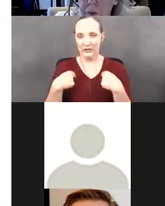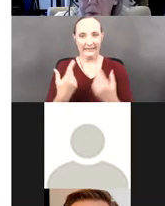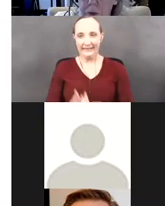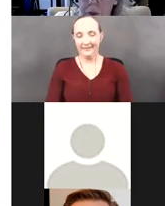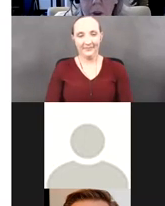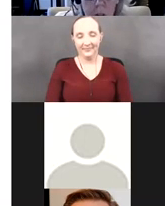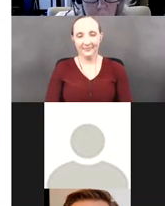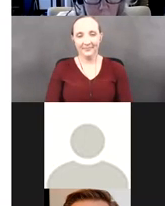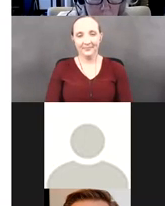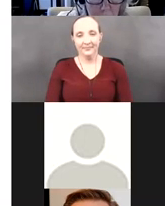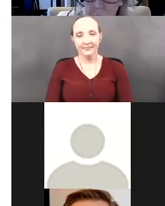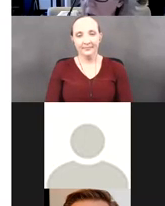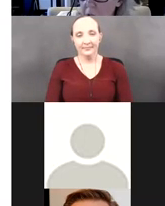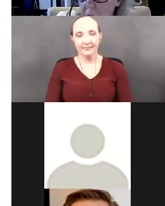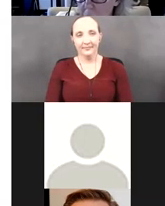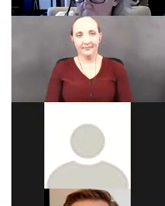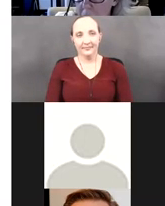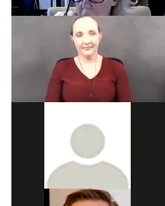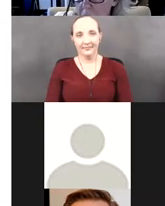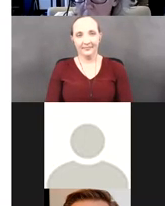recomendar con respecto a la tutoría.